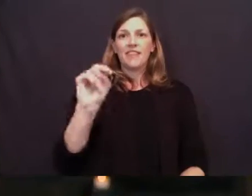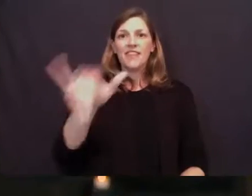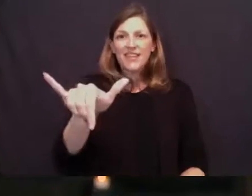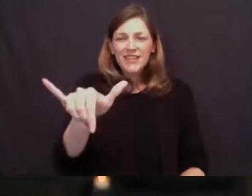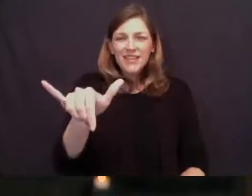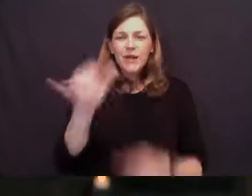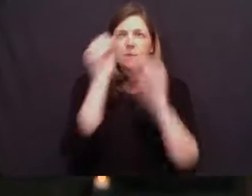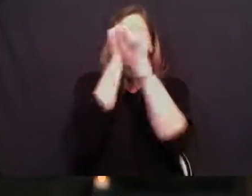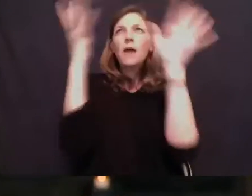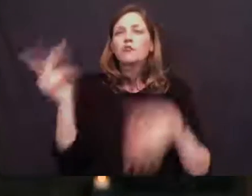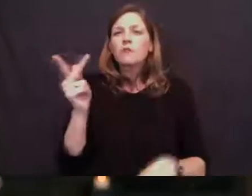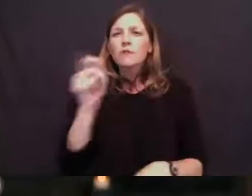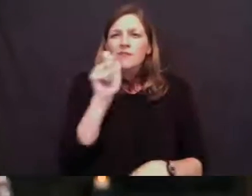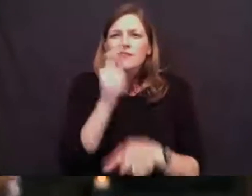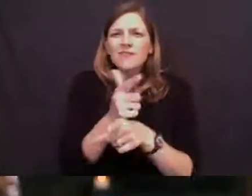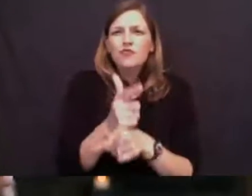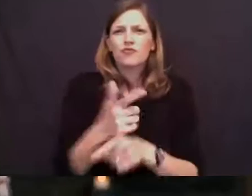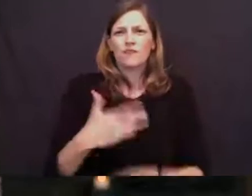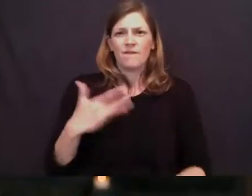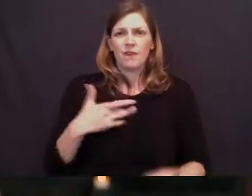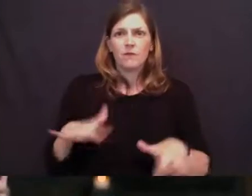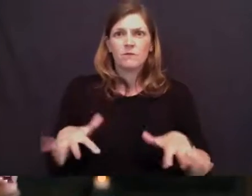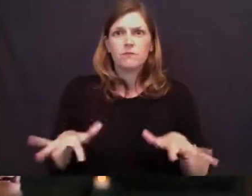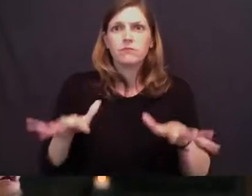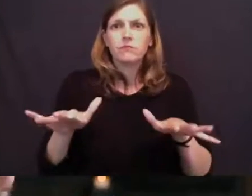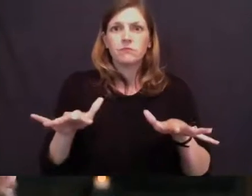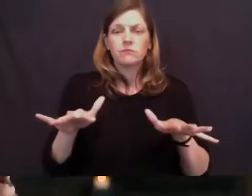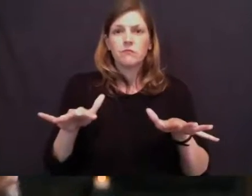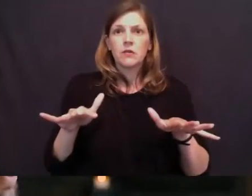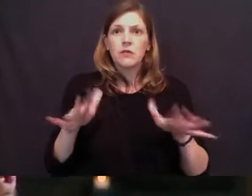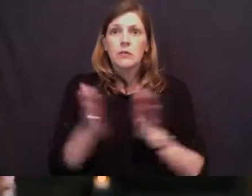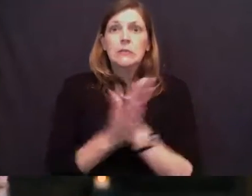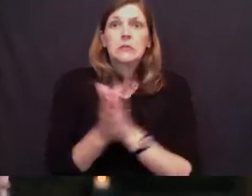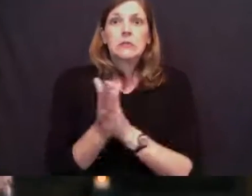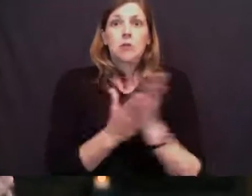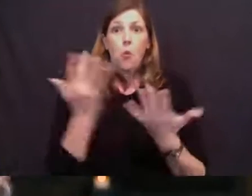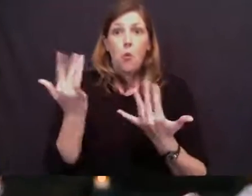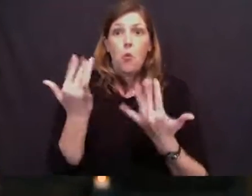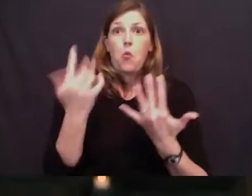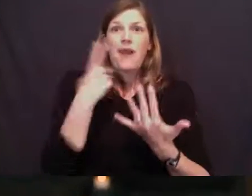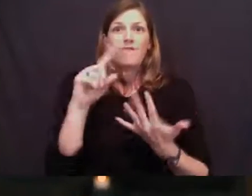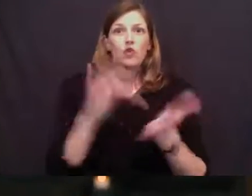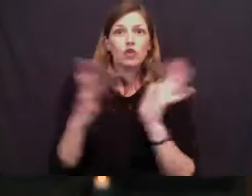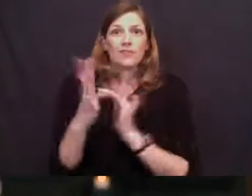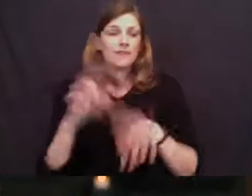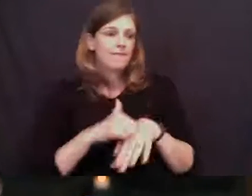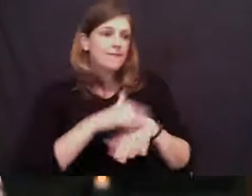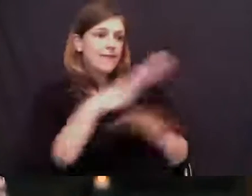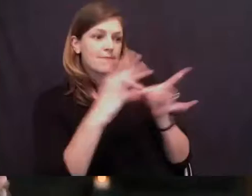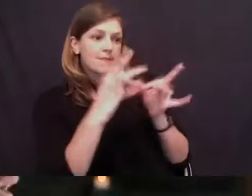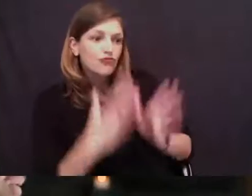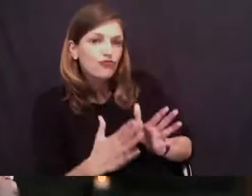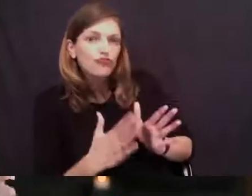the sisters feeling anxious and eager, waiting for Jesus to come. They just sent the messenger. They knew it's going to